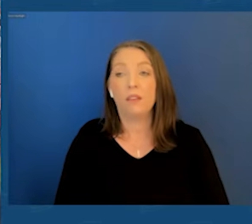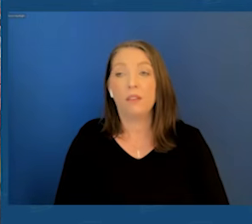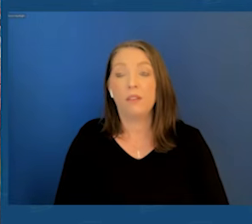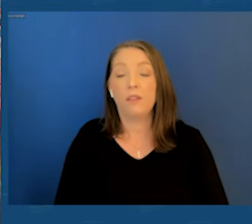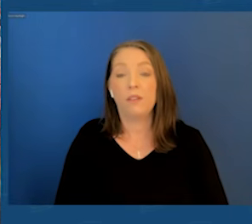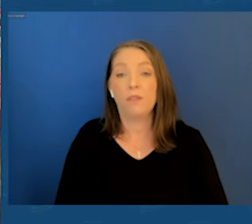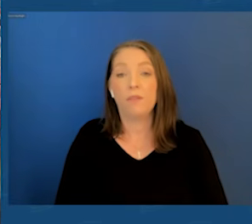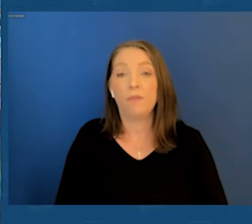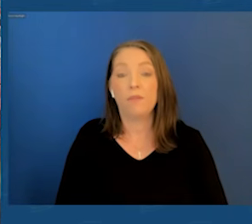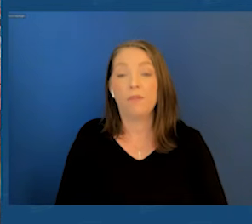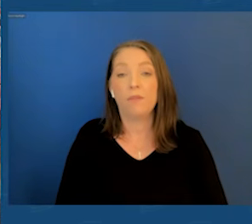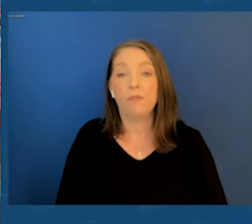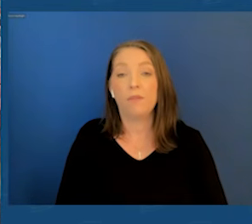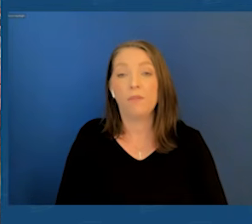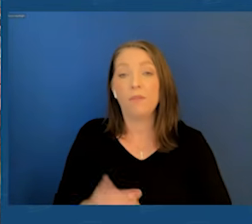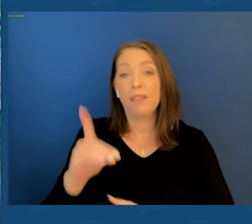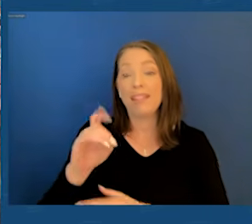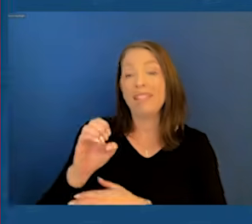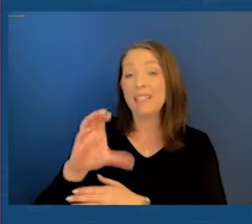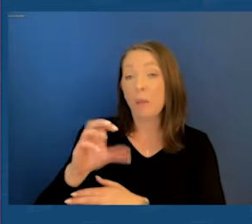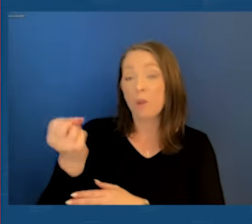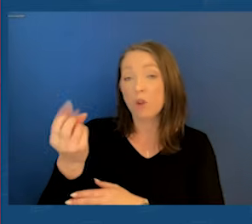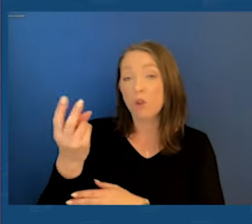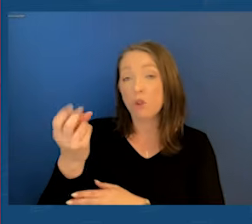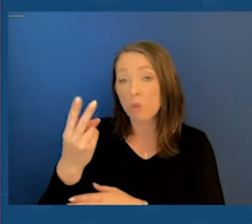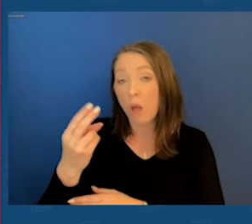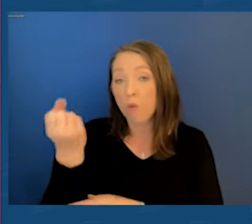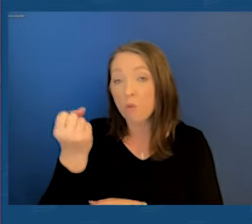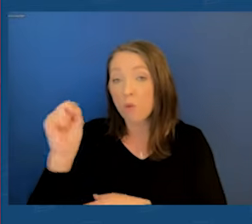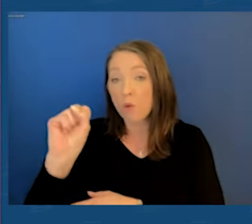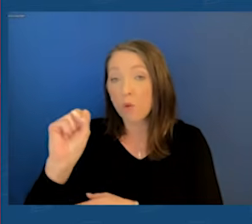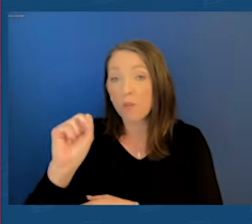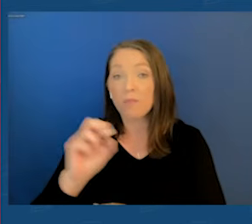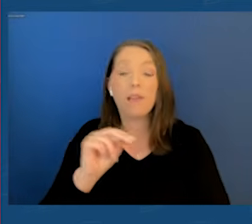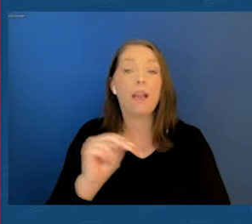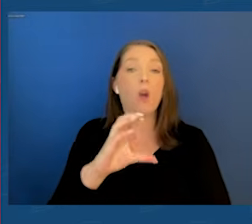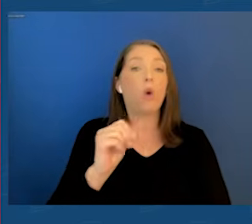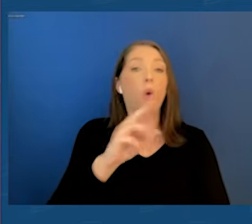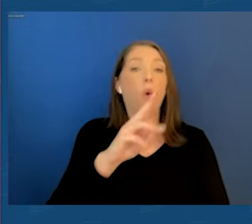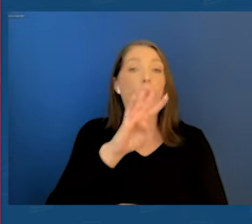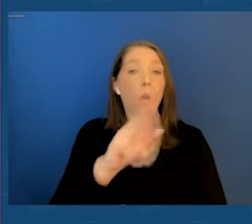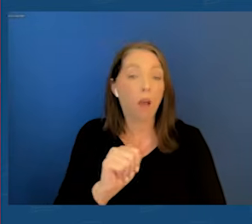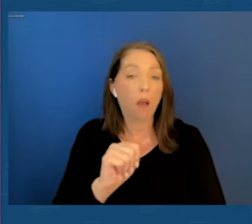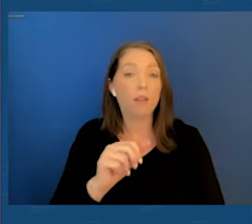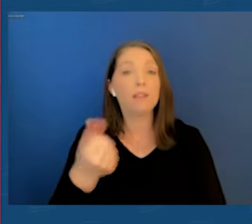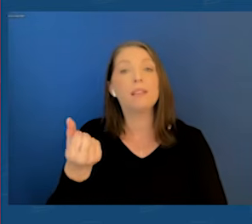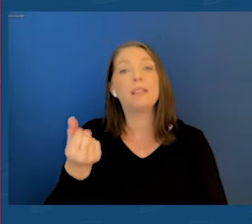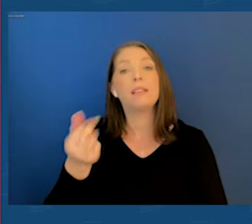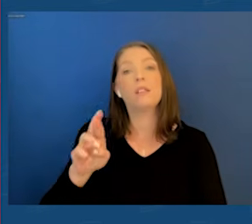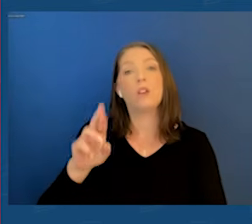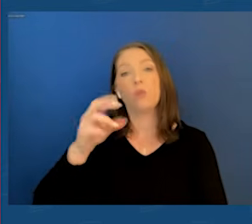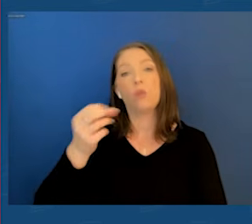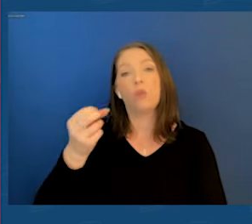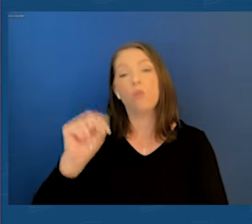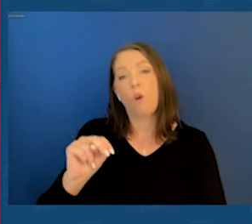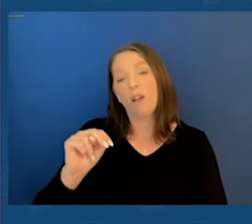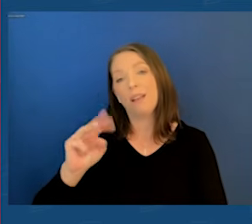To the December 12th movement, to NCROBRA, Dr. Ron Daniels, of Moral Compass.